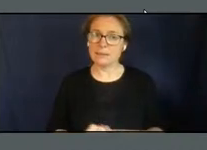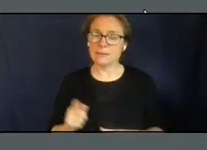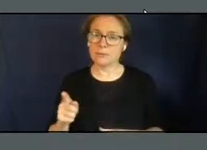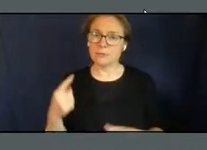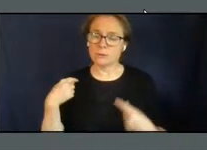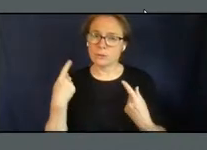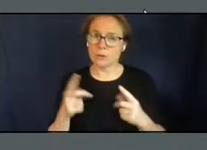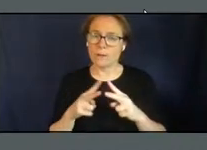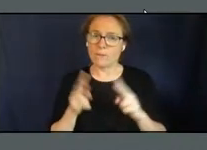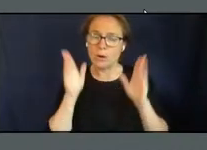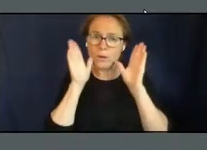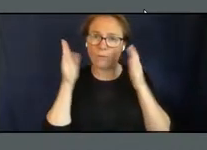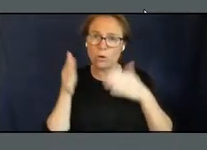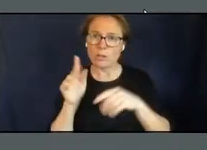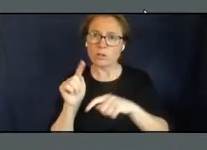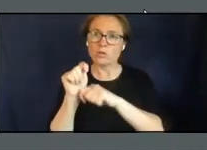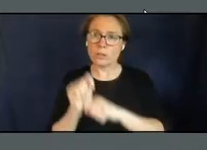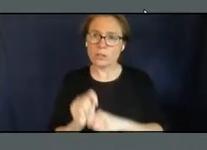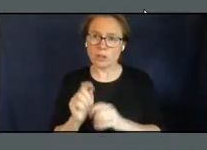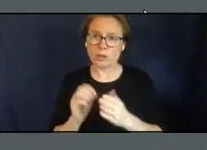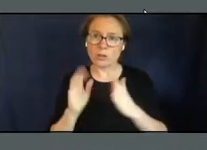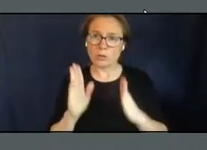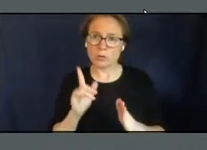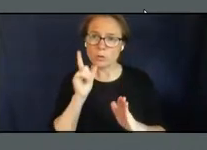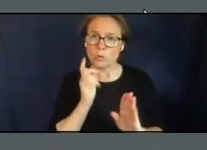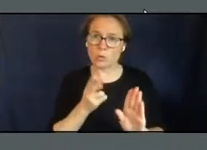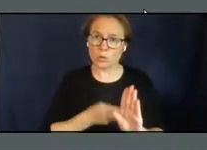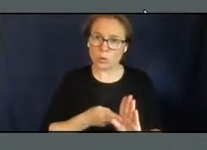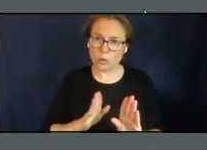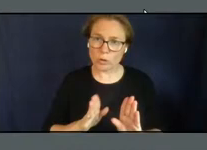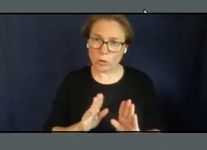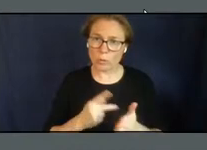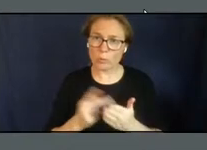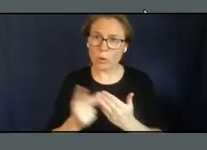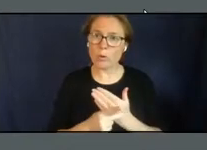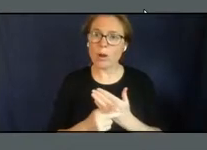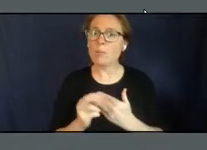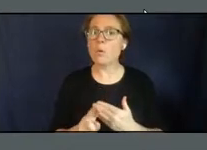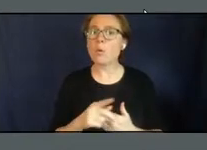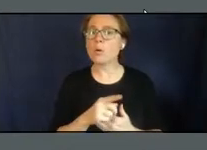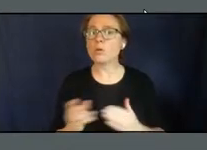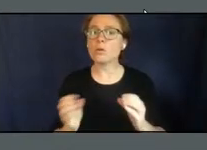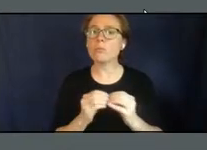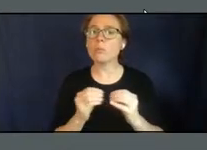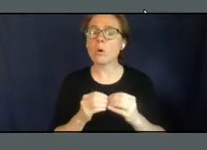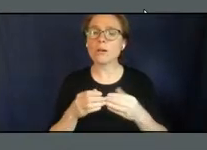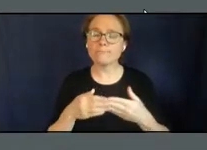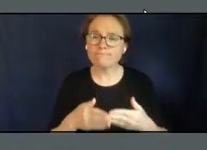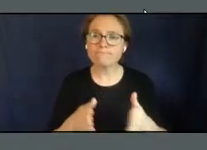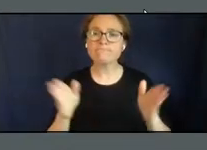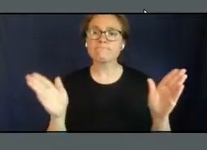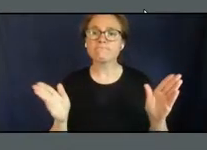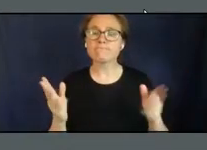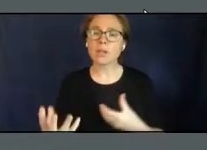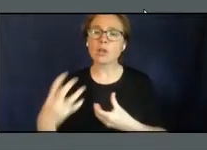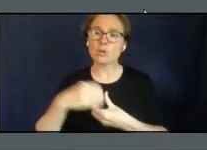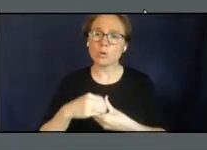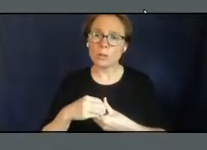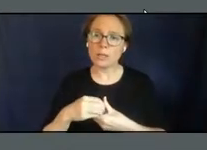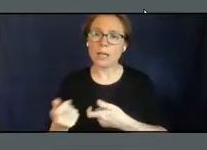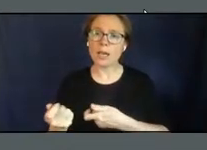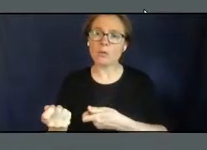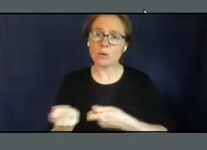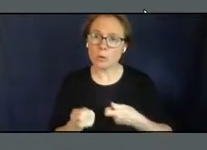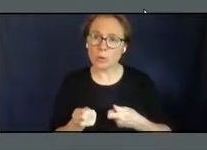the traditional student entering your programs, or whether you're looking at, including and recruiting from some